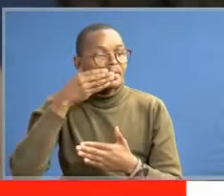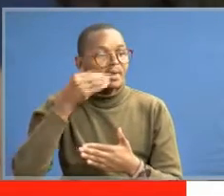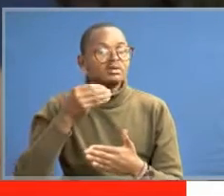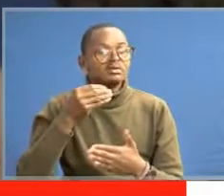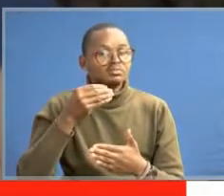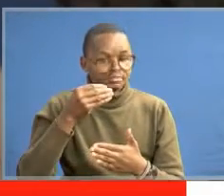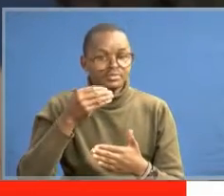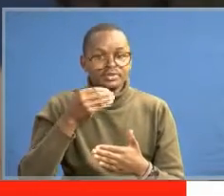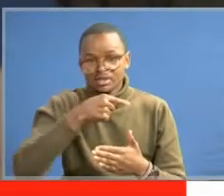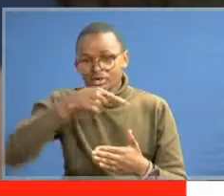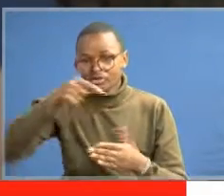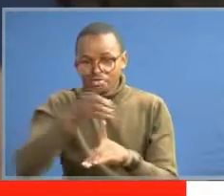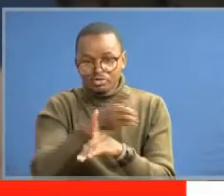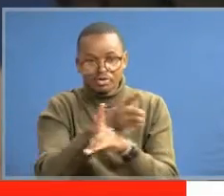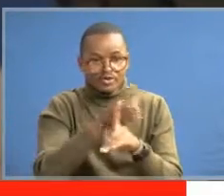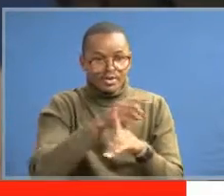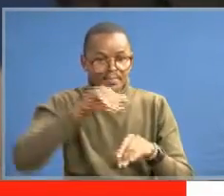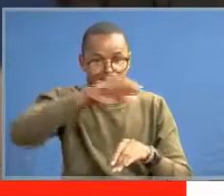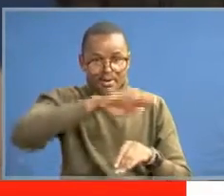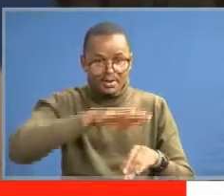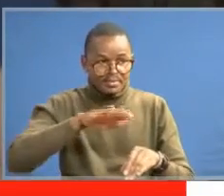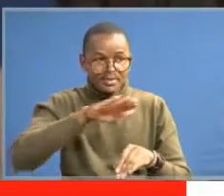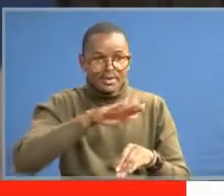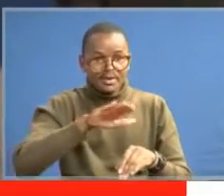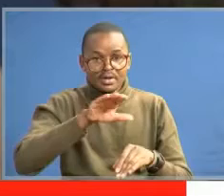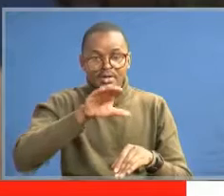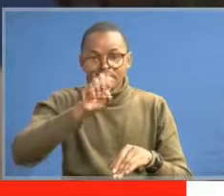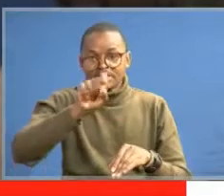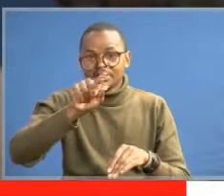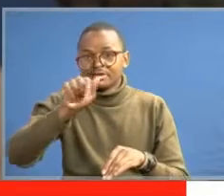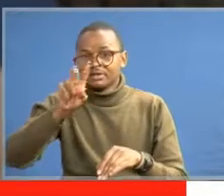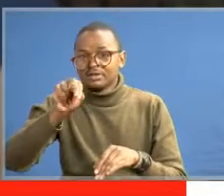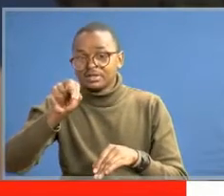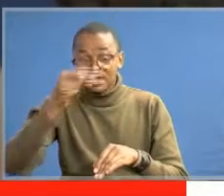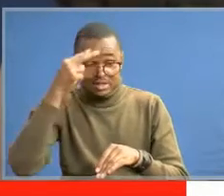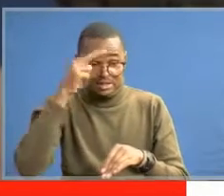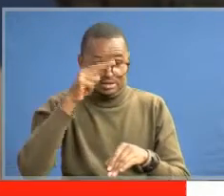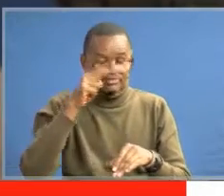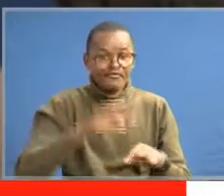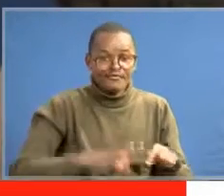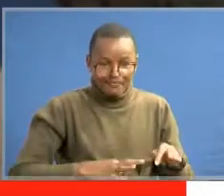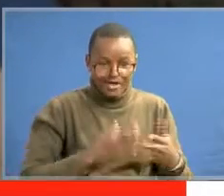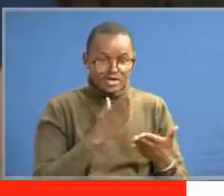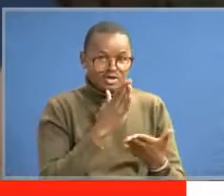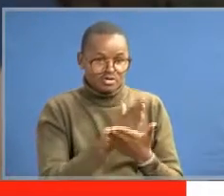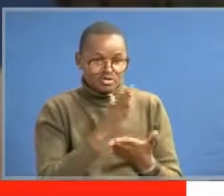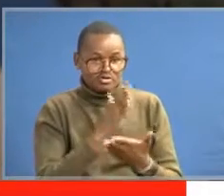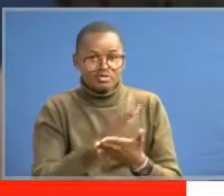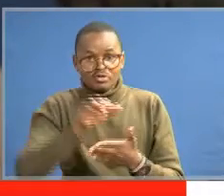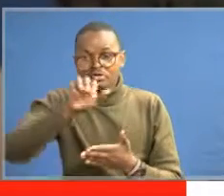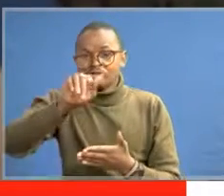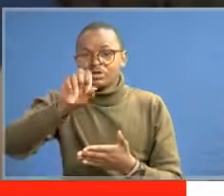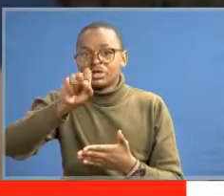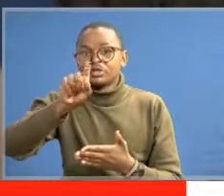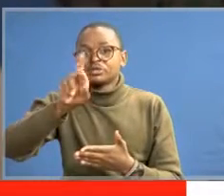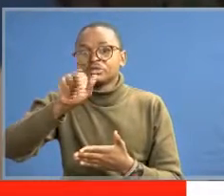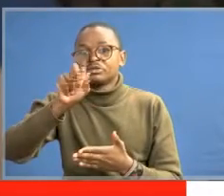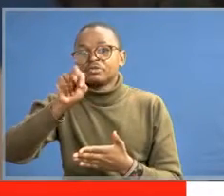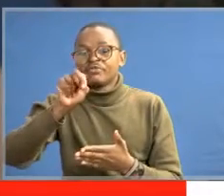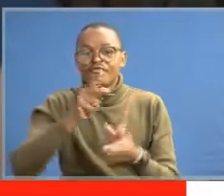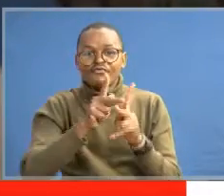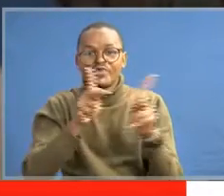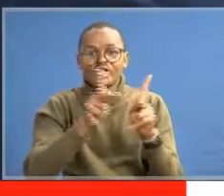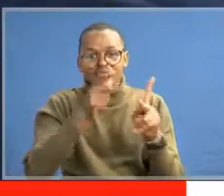spaceship, and they would go to different planets like Uranus, Saturn, and they would feel like they're astronauts inside those planets, and it was